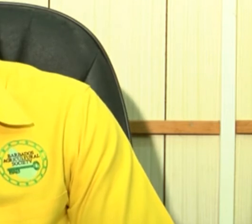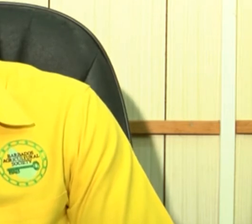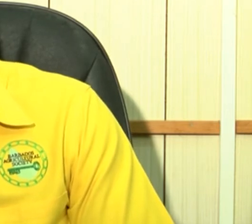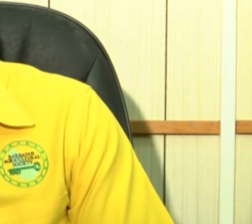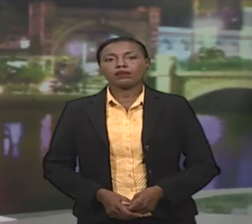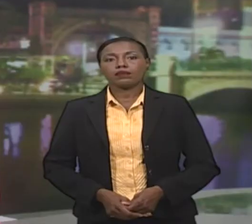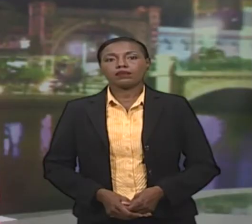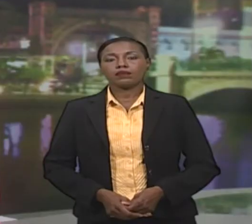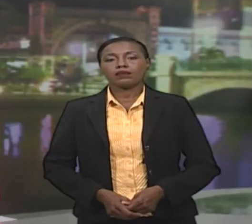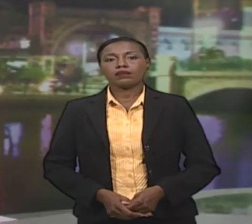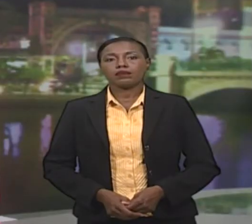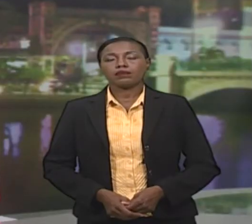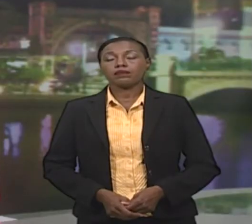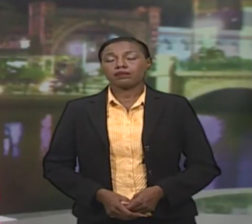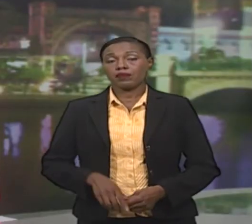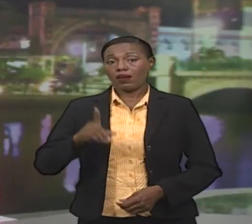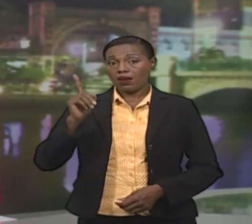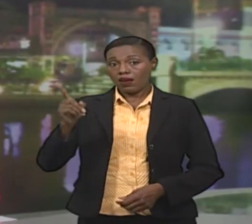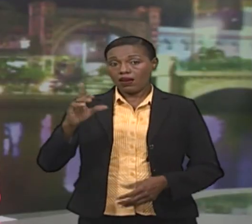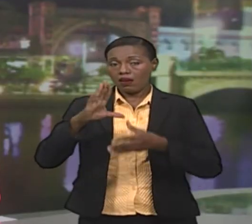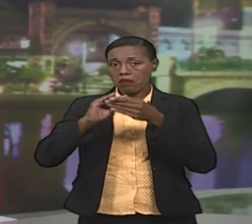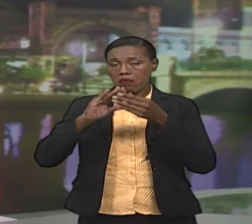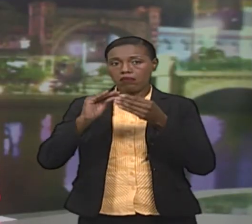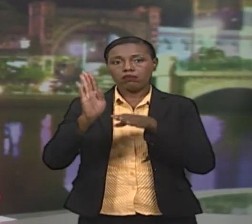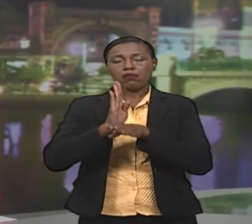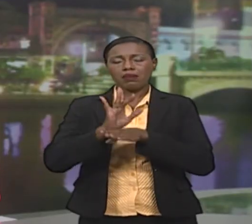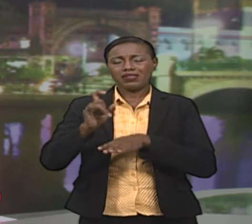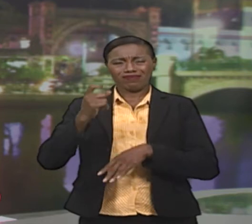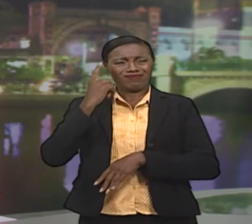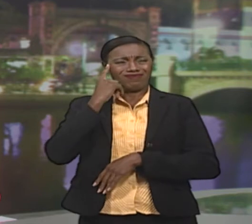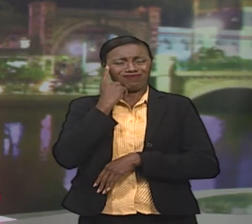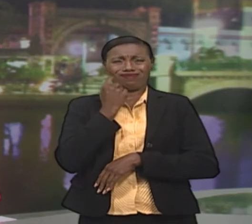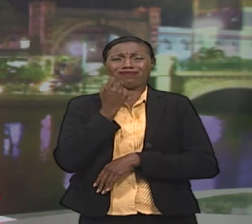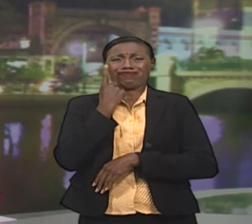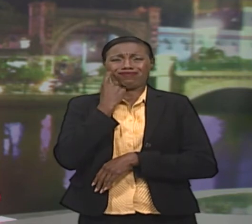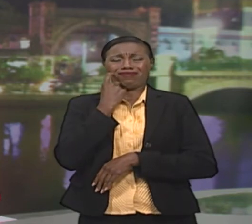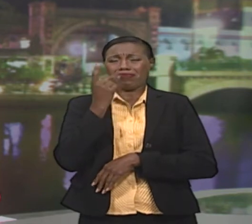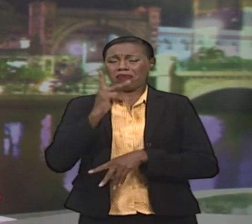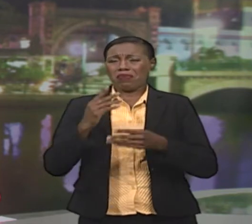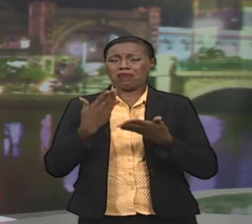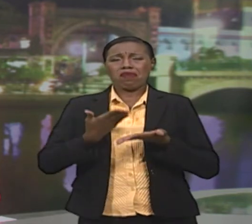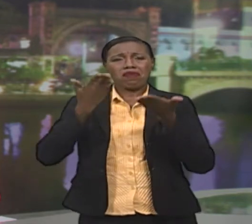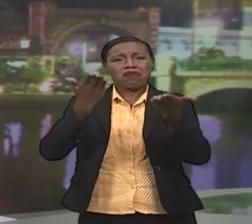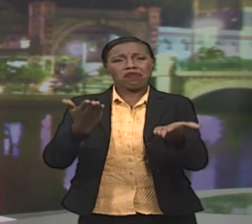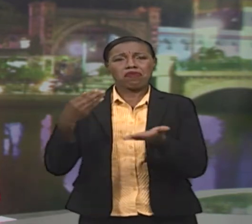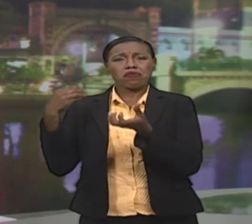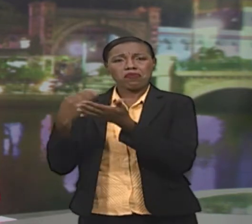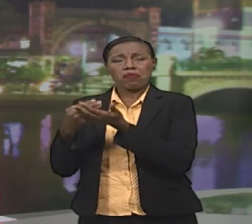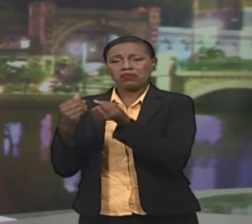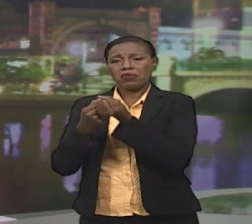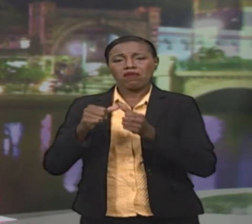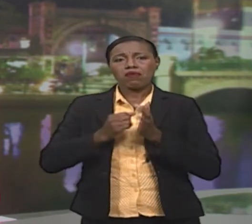to the sector. Mr. Paul says Barbados should not frown on suggestions to fund productive sectors for the